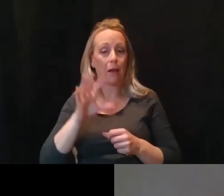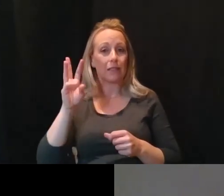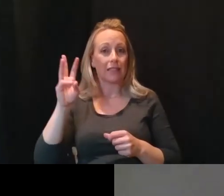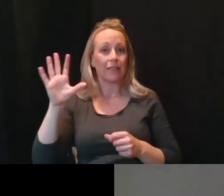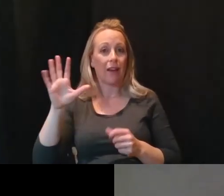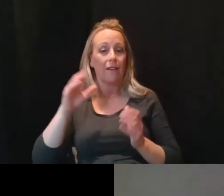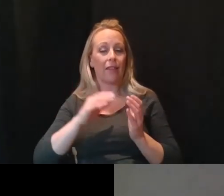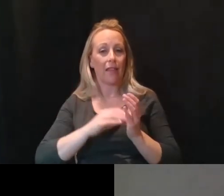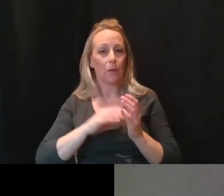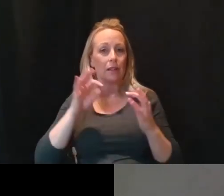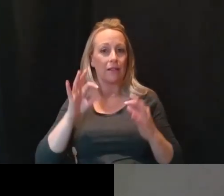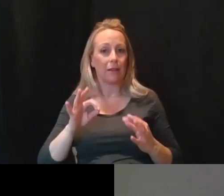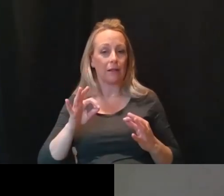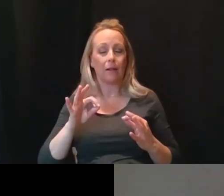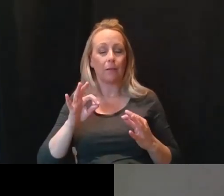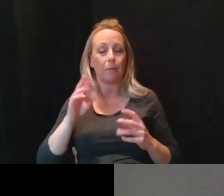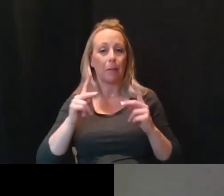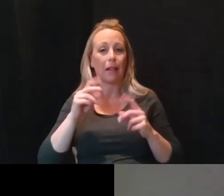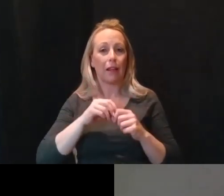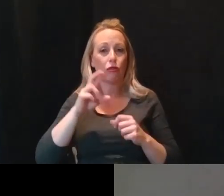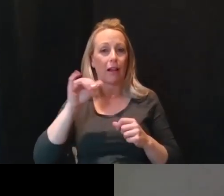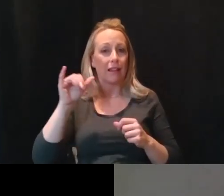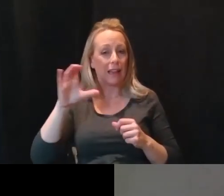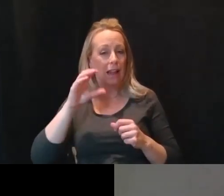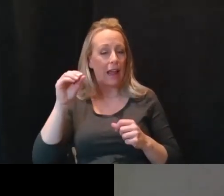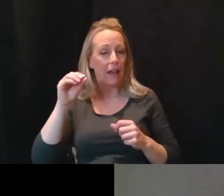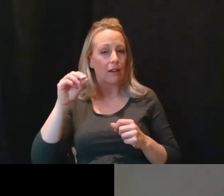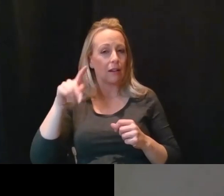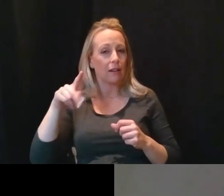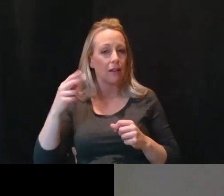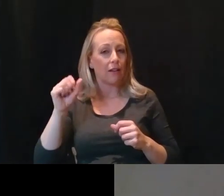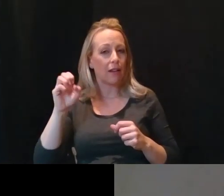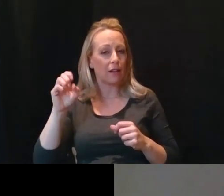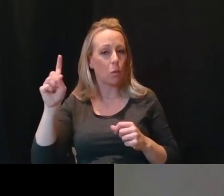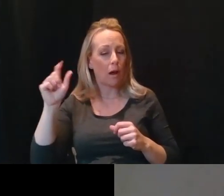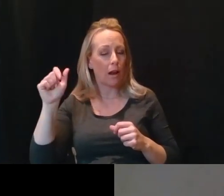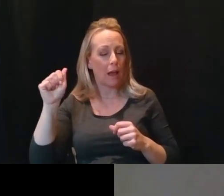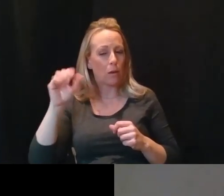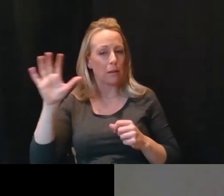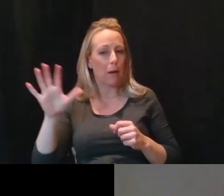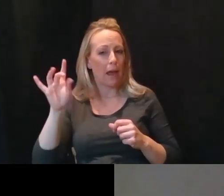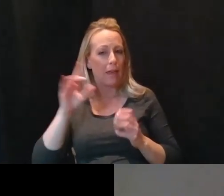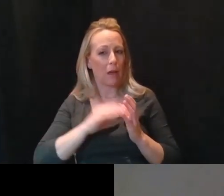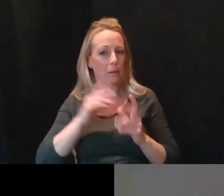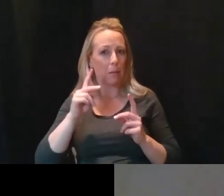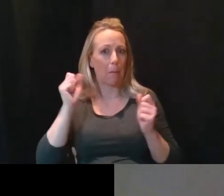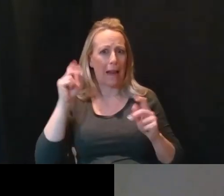65,000 people in Rock Island County. And phase 1A was about 8,000 people. So as you can